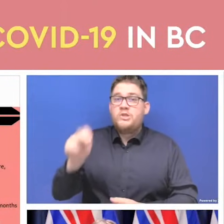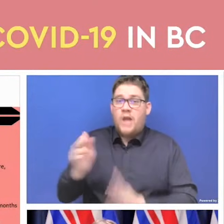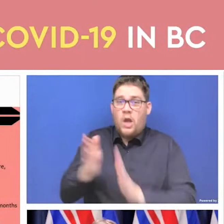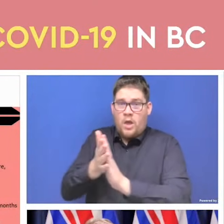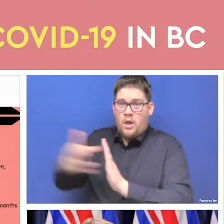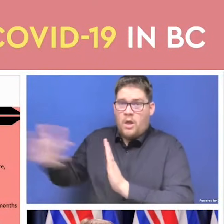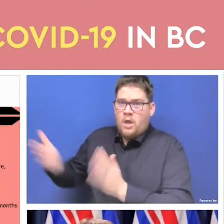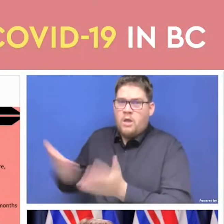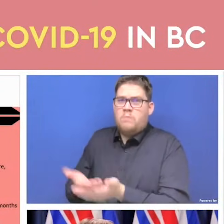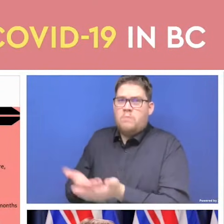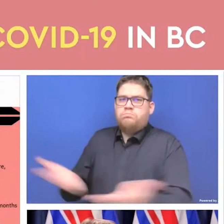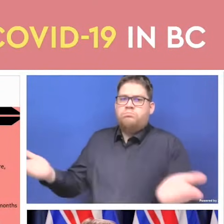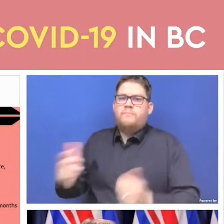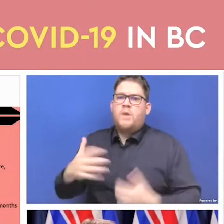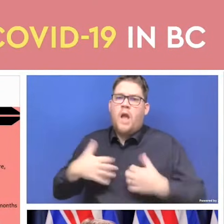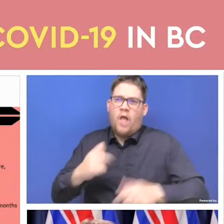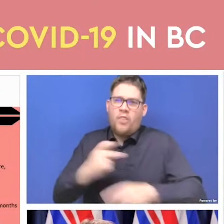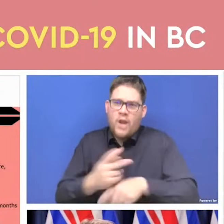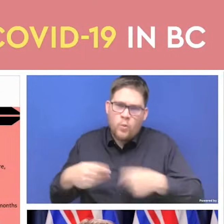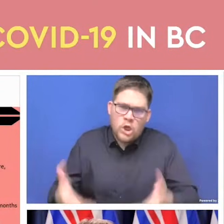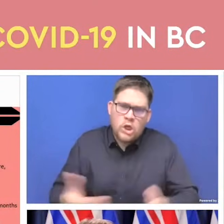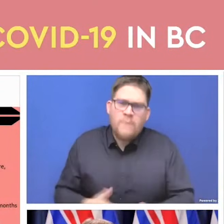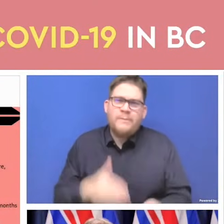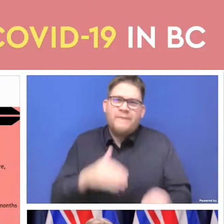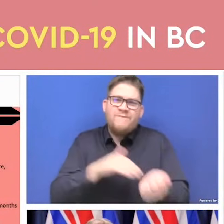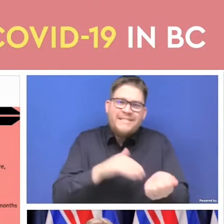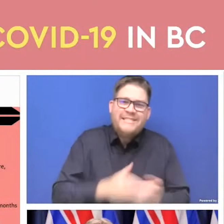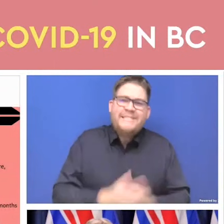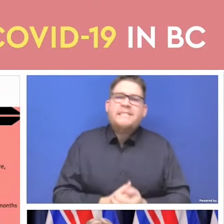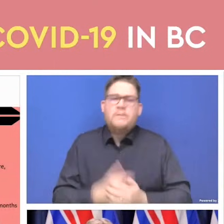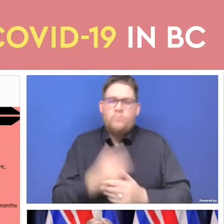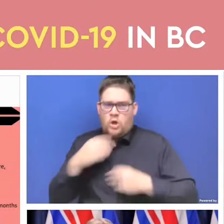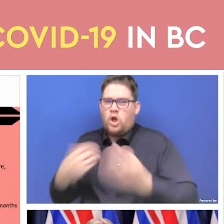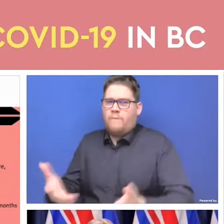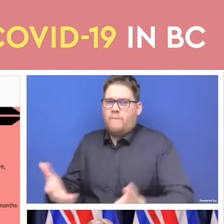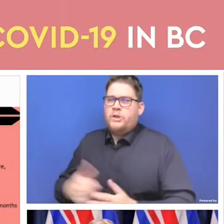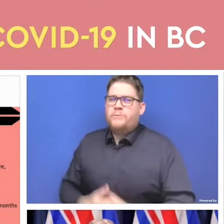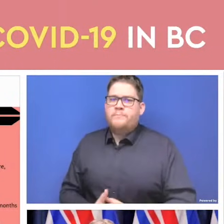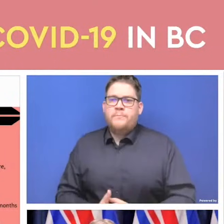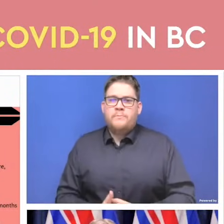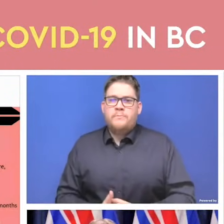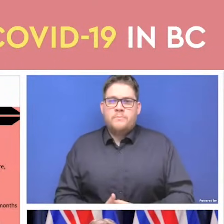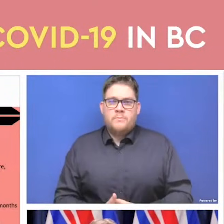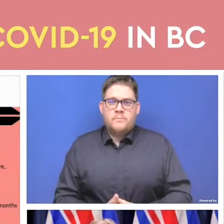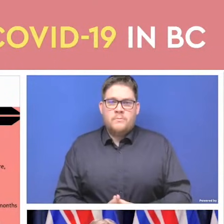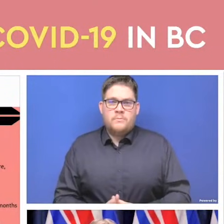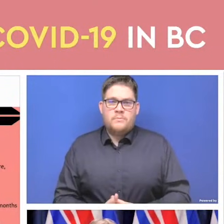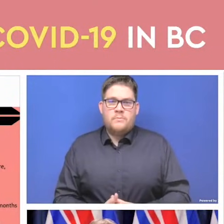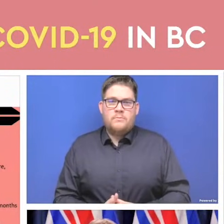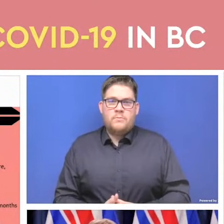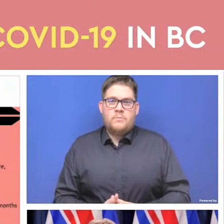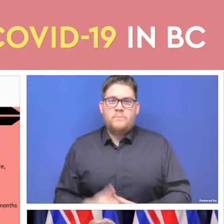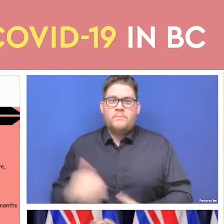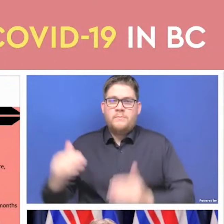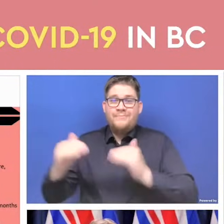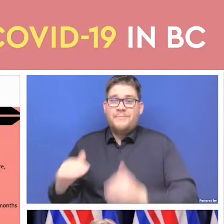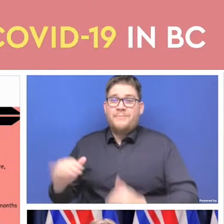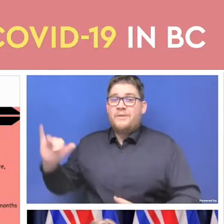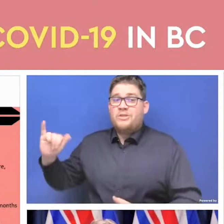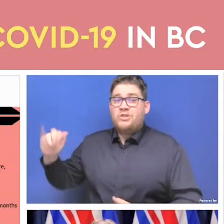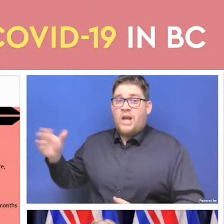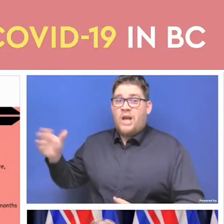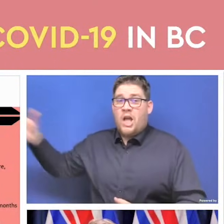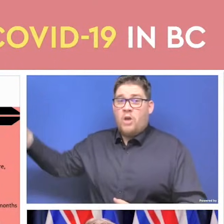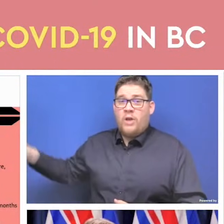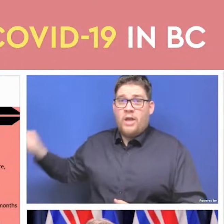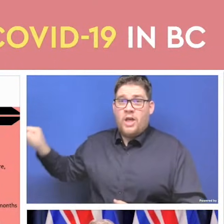worker and physician community. We will also be inviting in early January the rest of the clinically vulnerable,